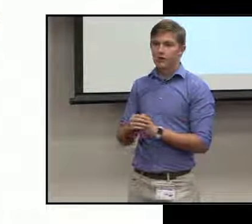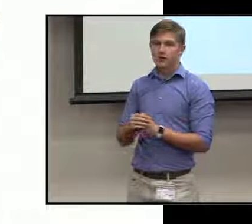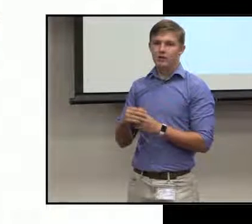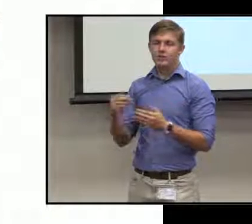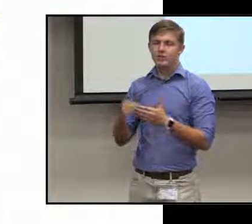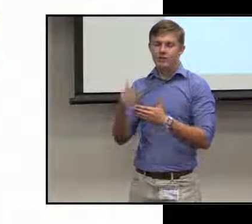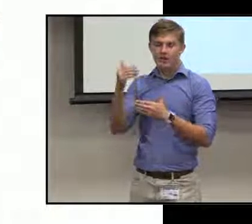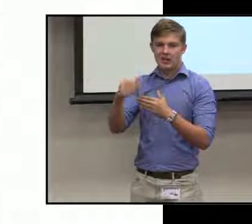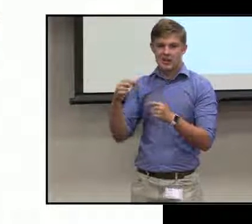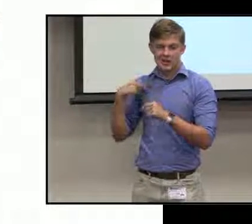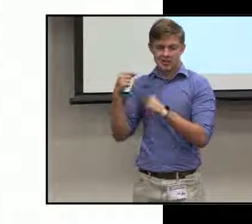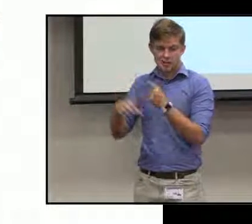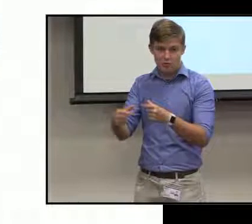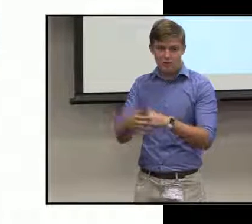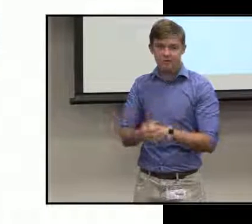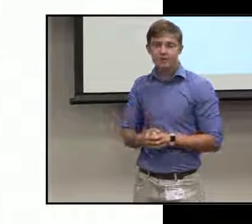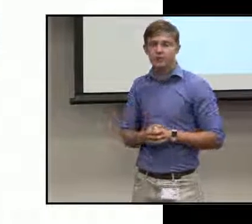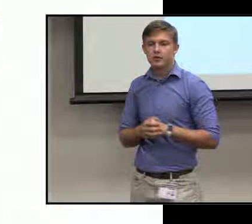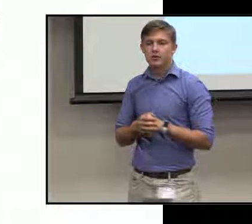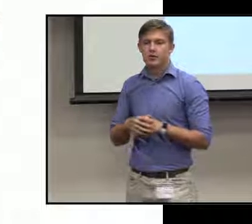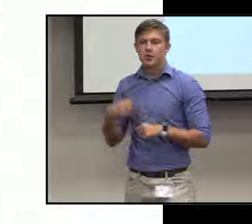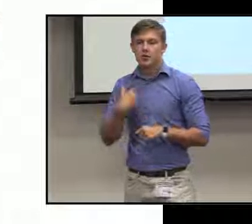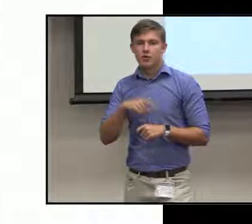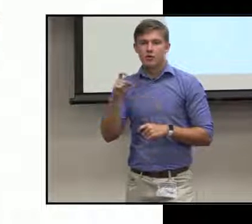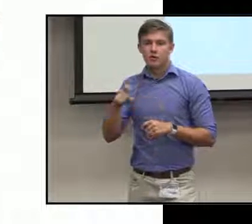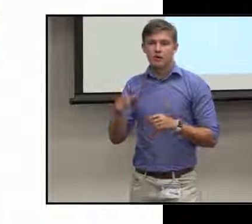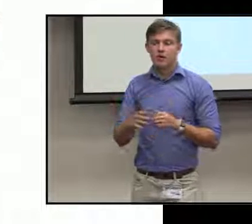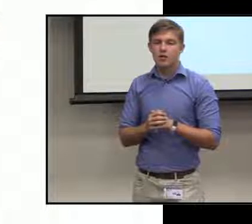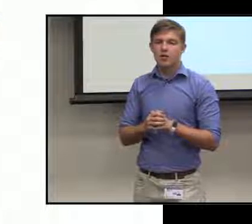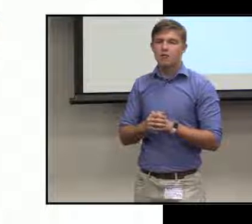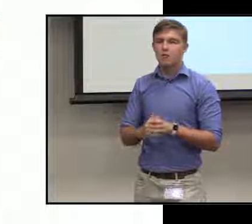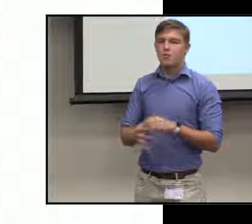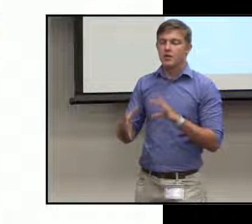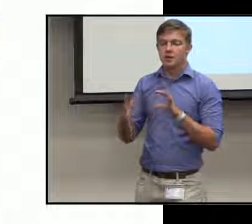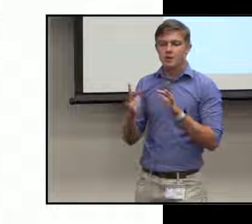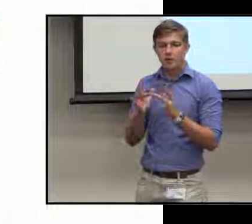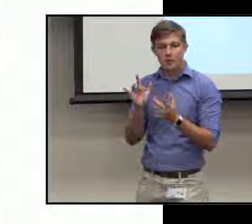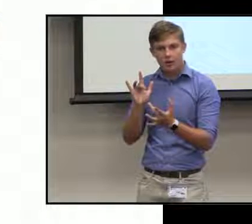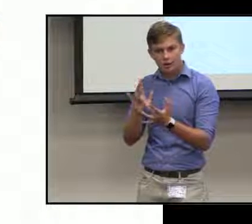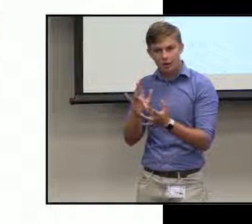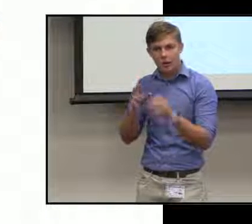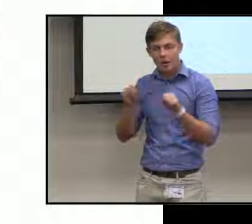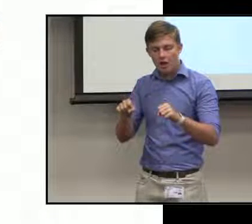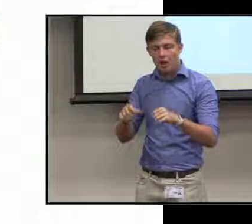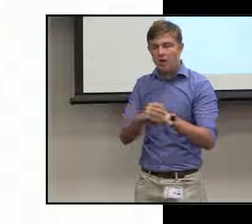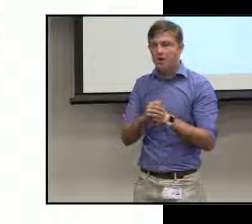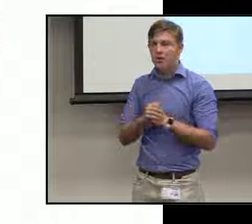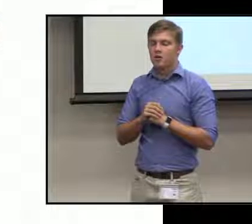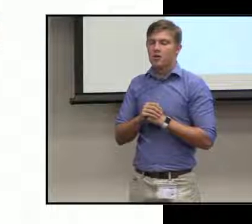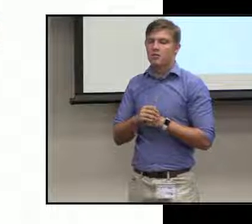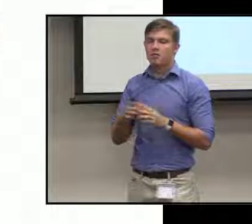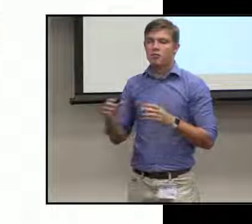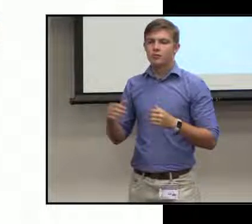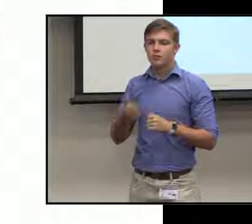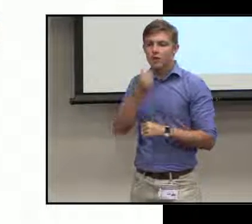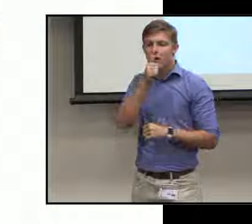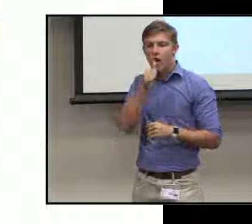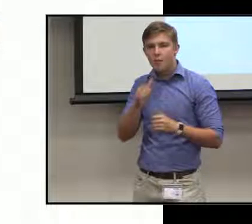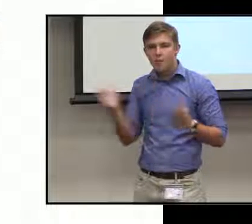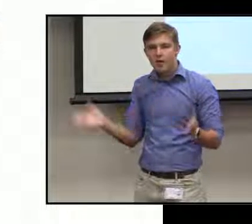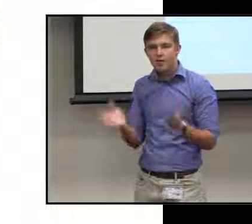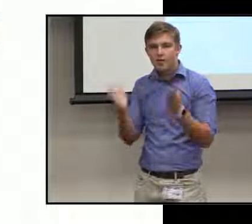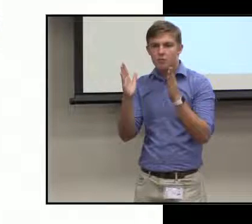need compatible, patient supporters and churches that understand the long-term view, as well as